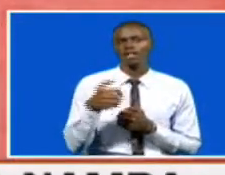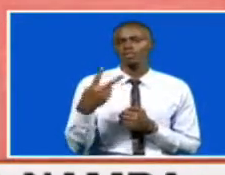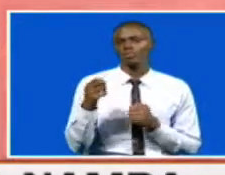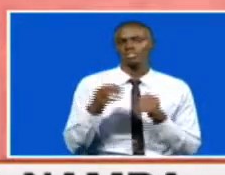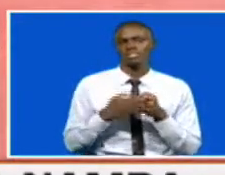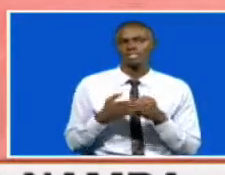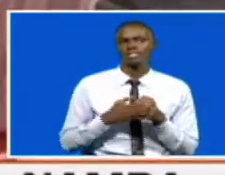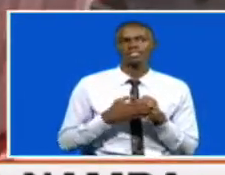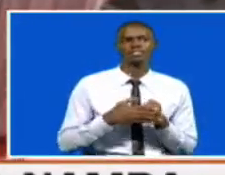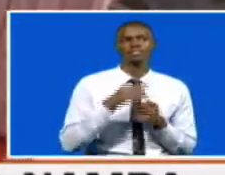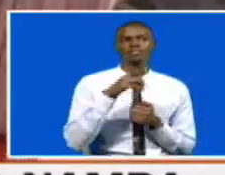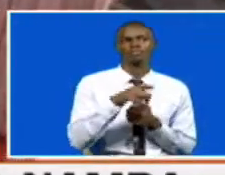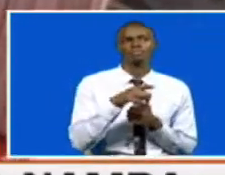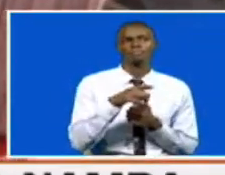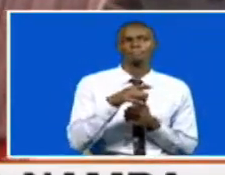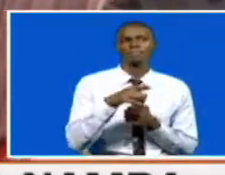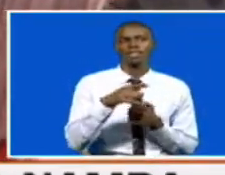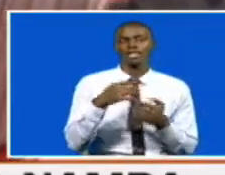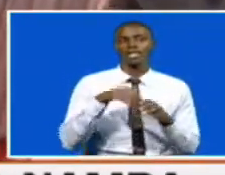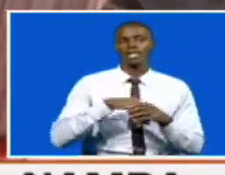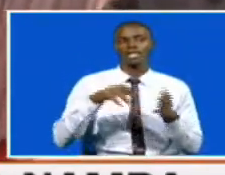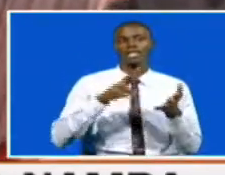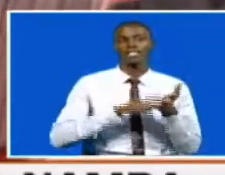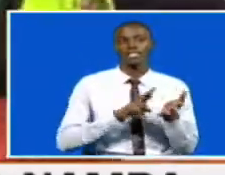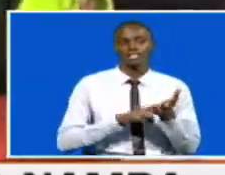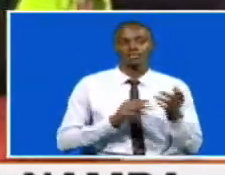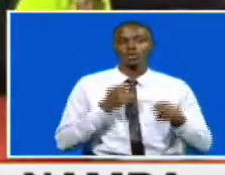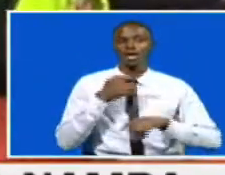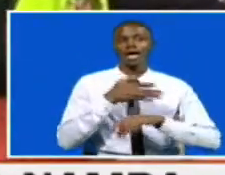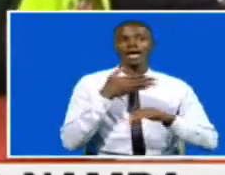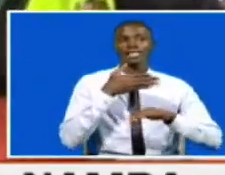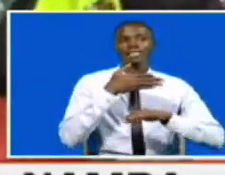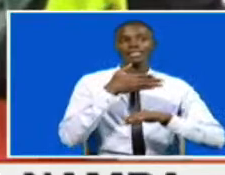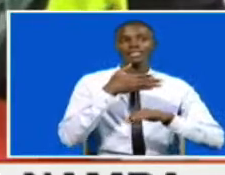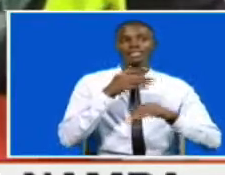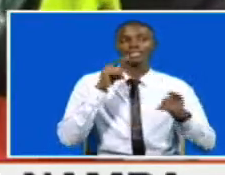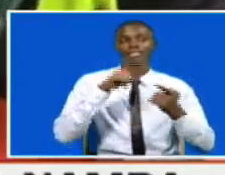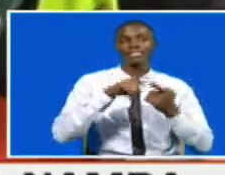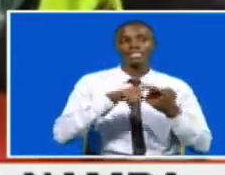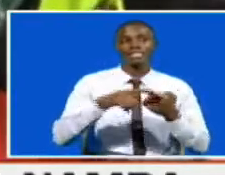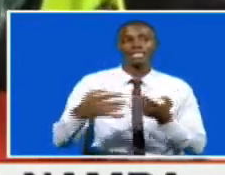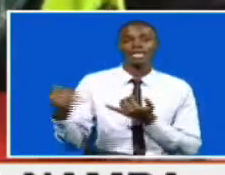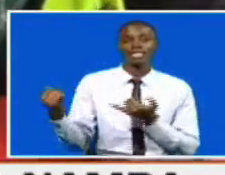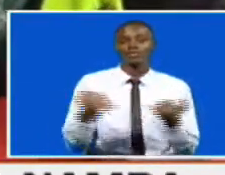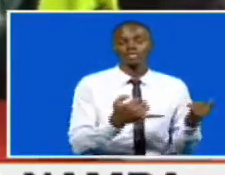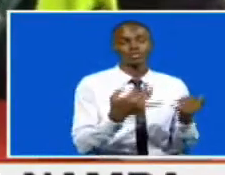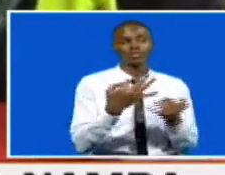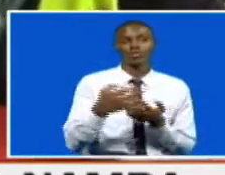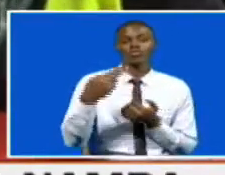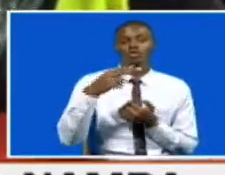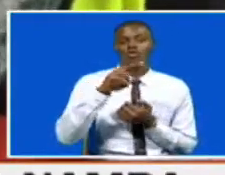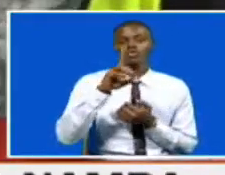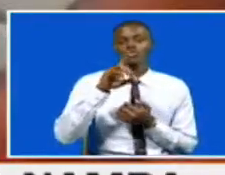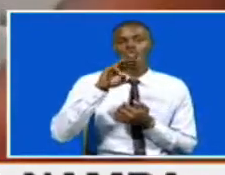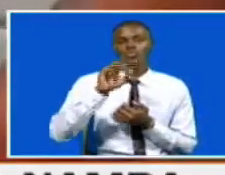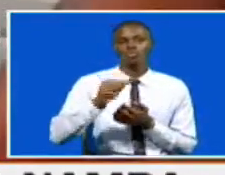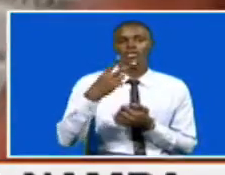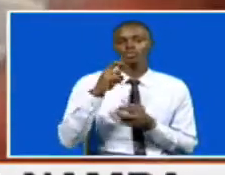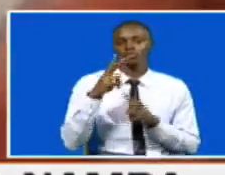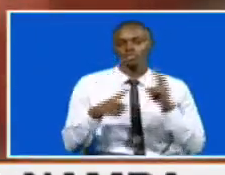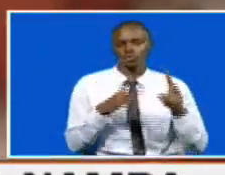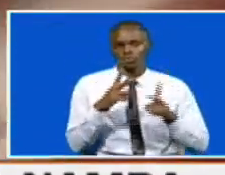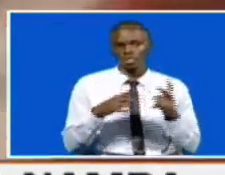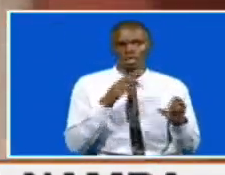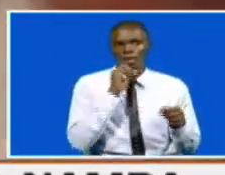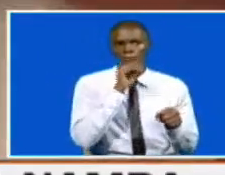2019 was a go-slow in registration until the introduction of the Huduma Number Regulations 2020, with promises